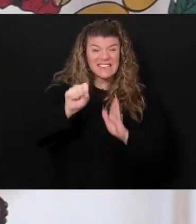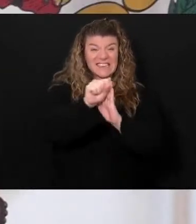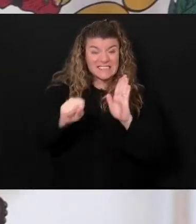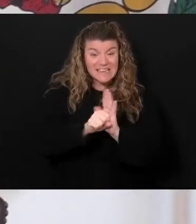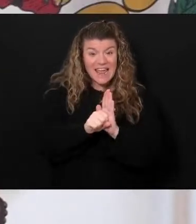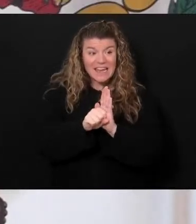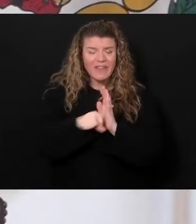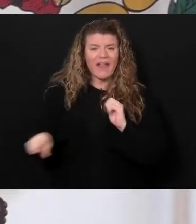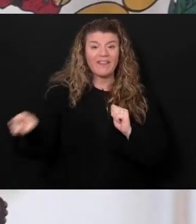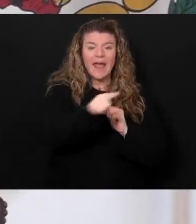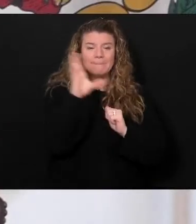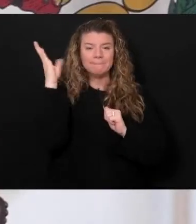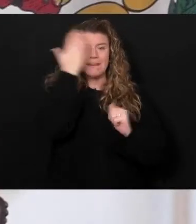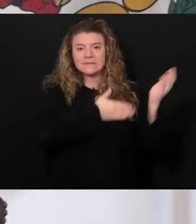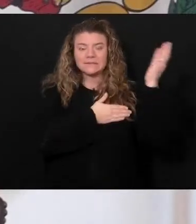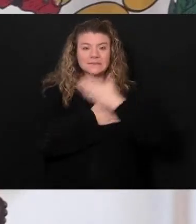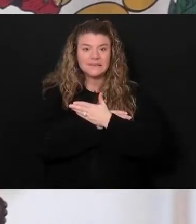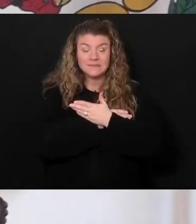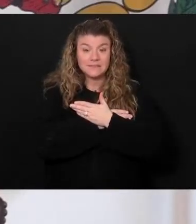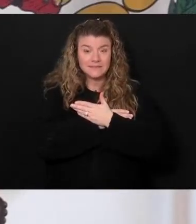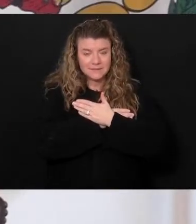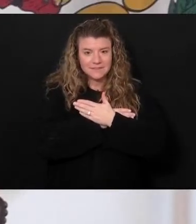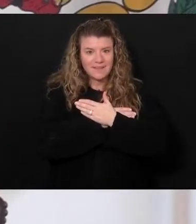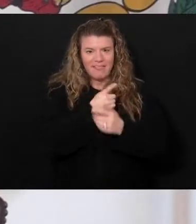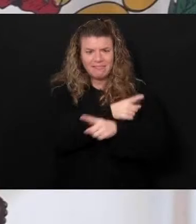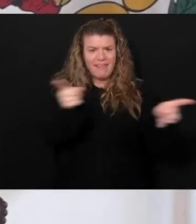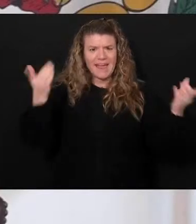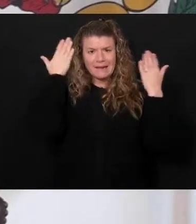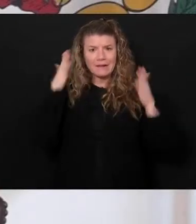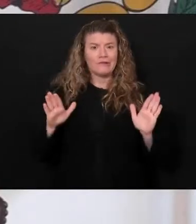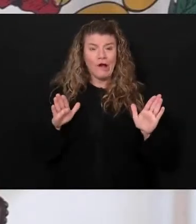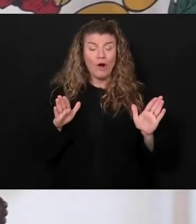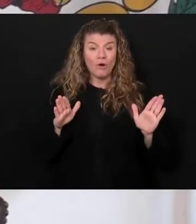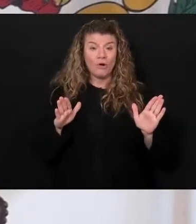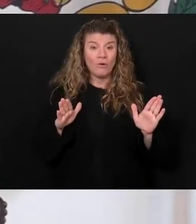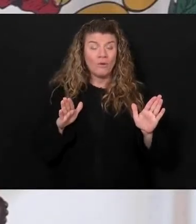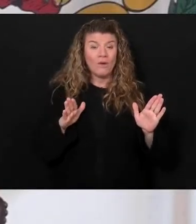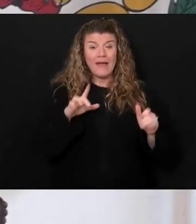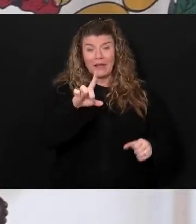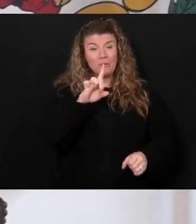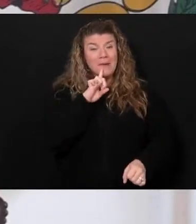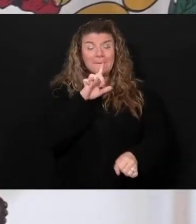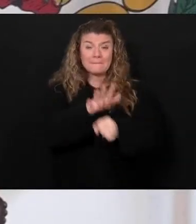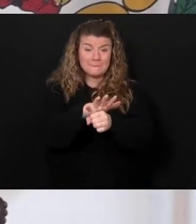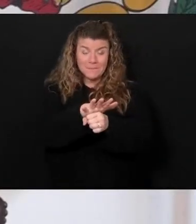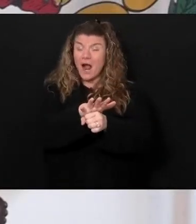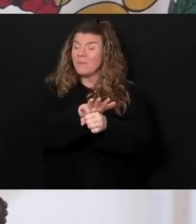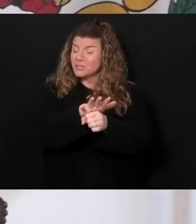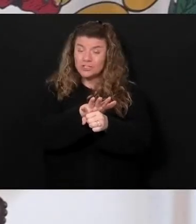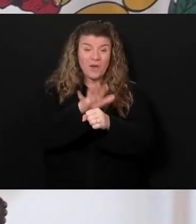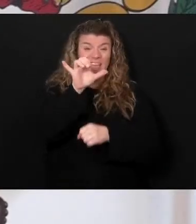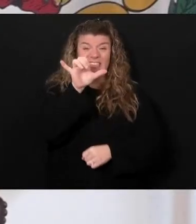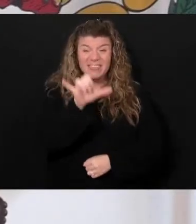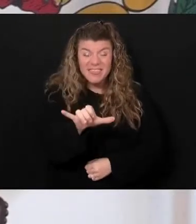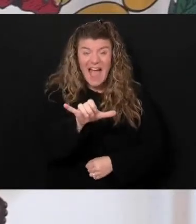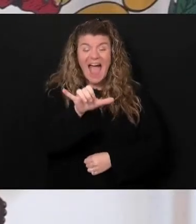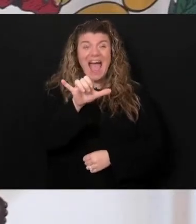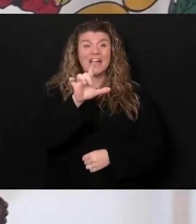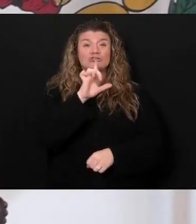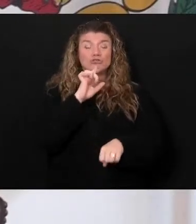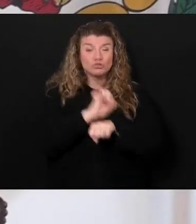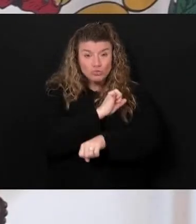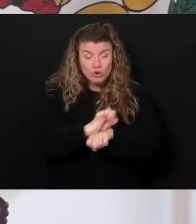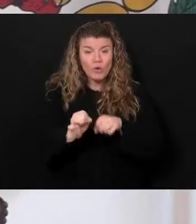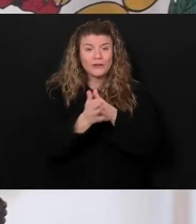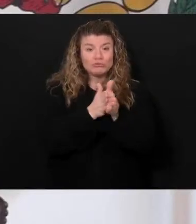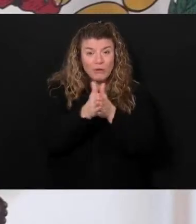they missed, the diamond that they missed. And you can bet your boots, brother, that is absolutely